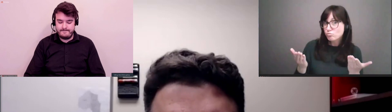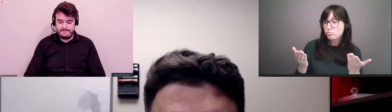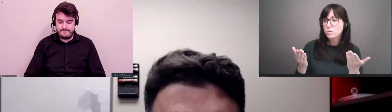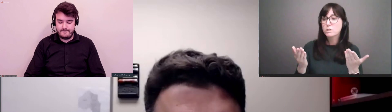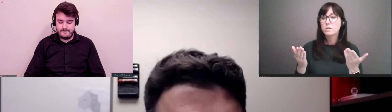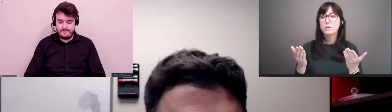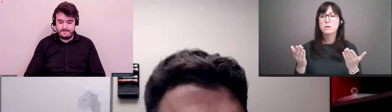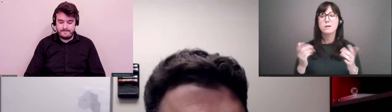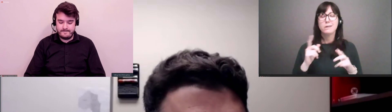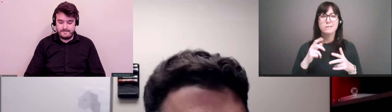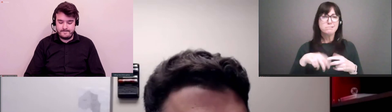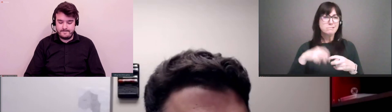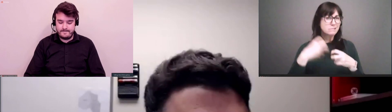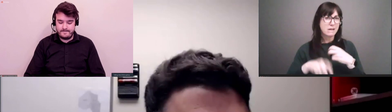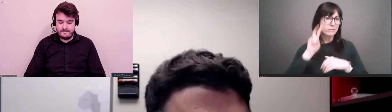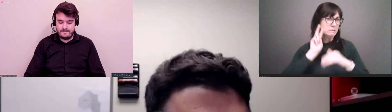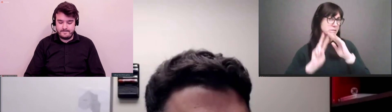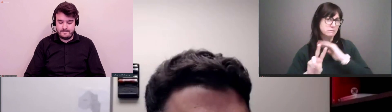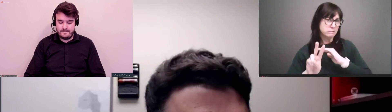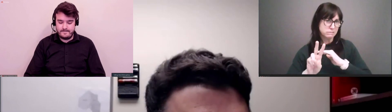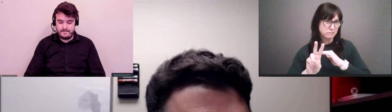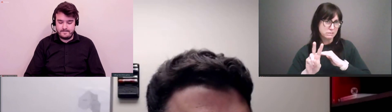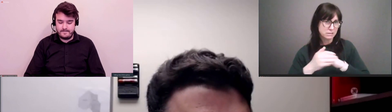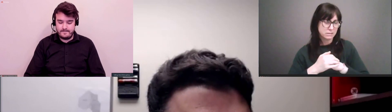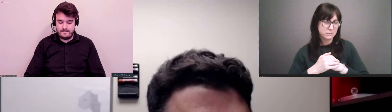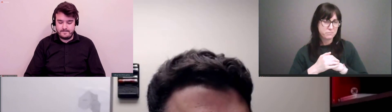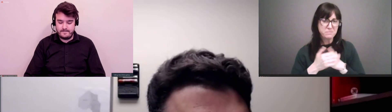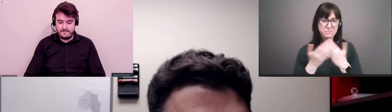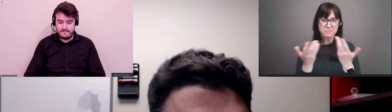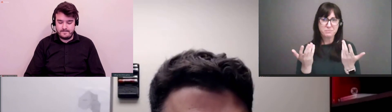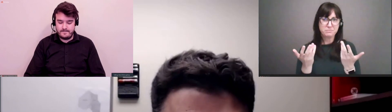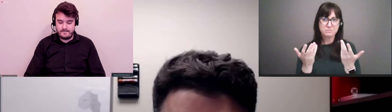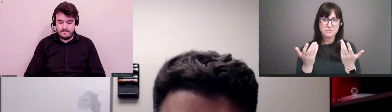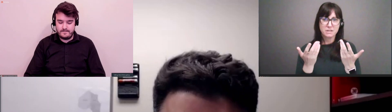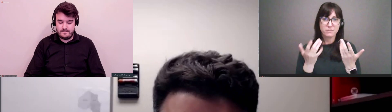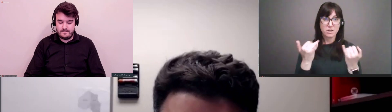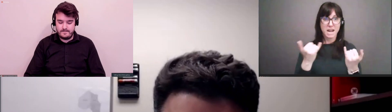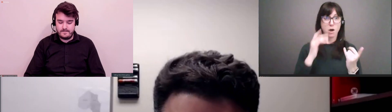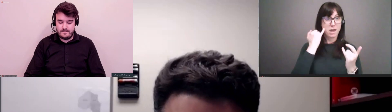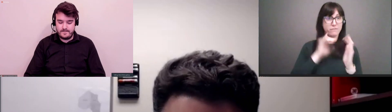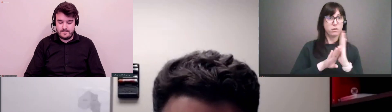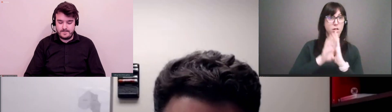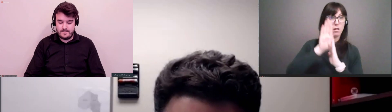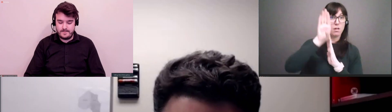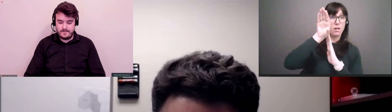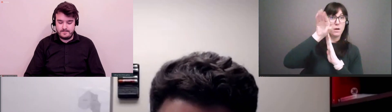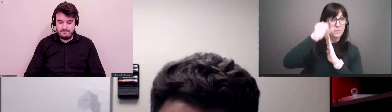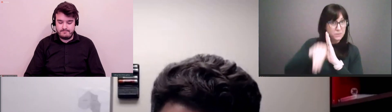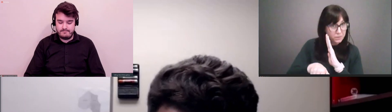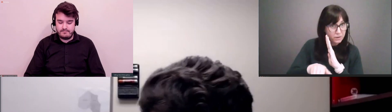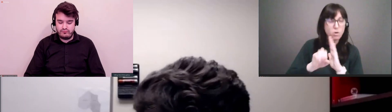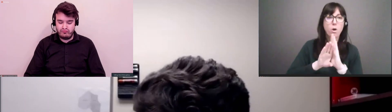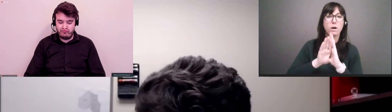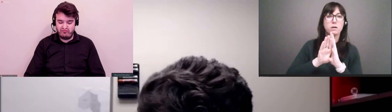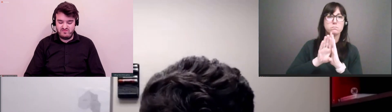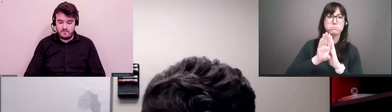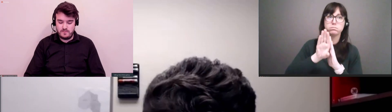It's difficult to know, where exactly we are in the curve, and I'm going to, pass it over